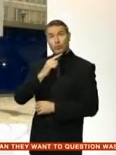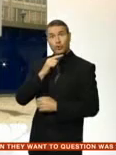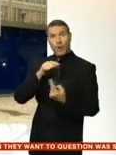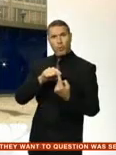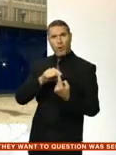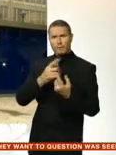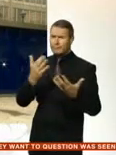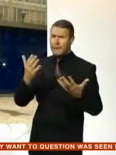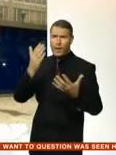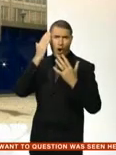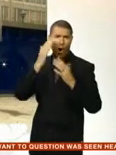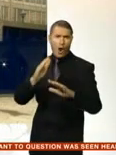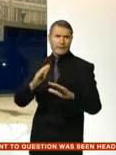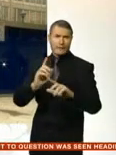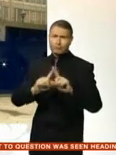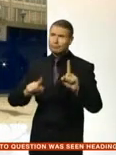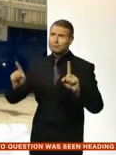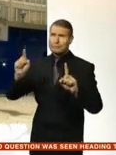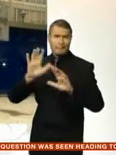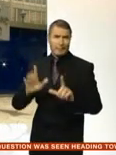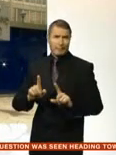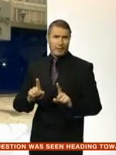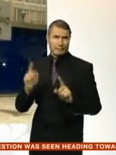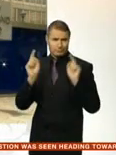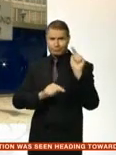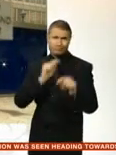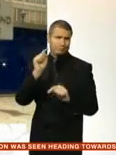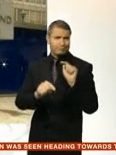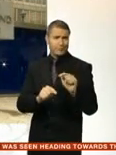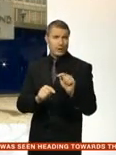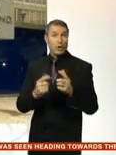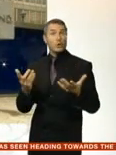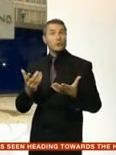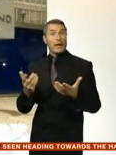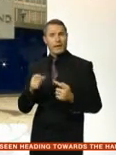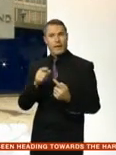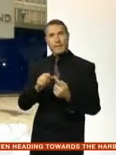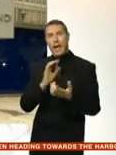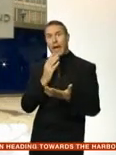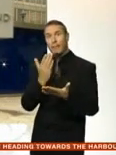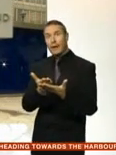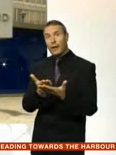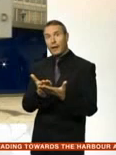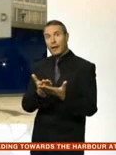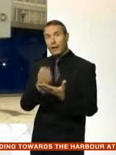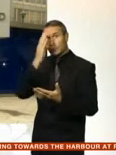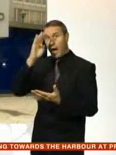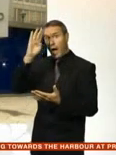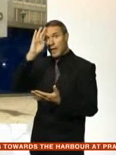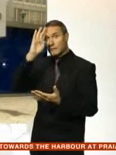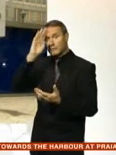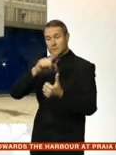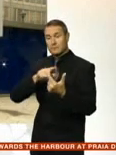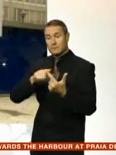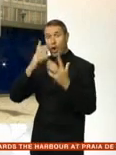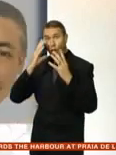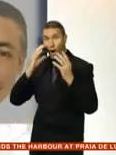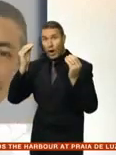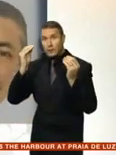destination for many different nationalities, and today police will take their appeal to Ireland, Holland and